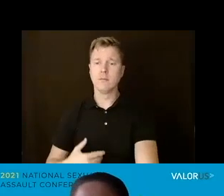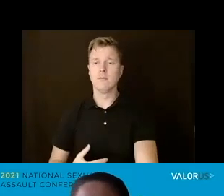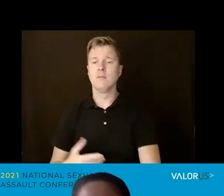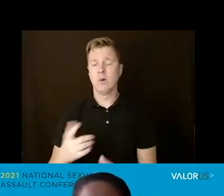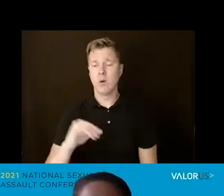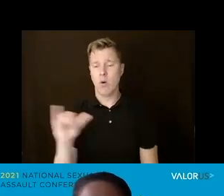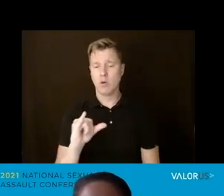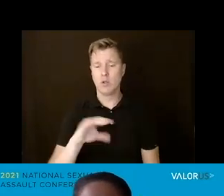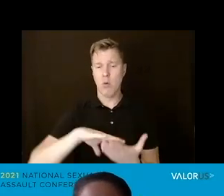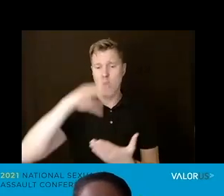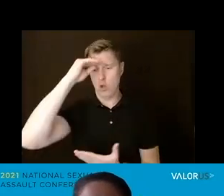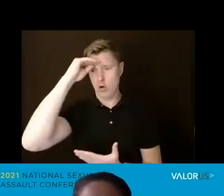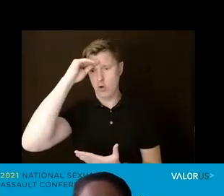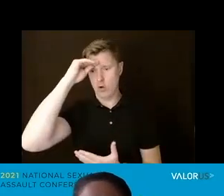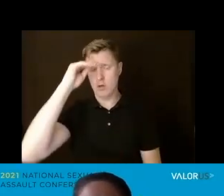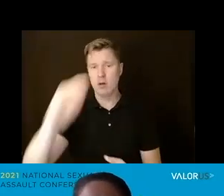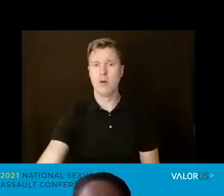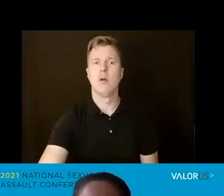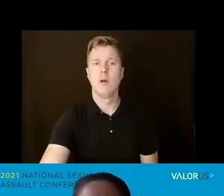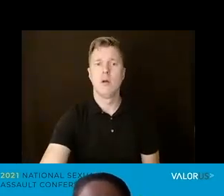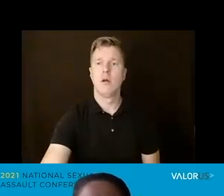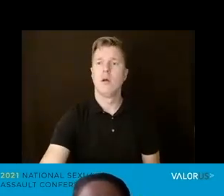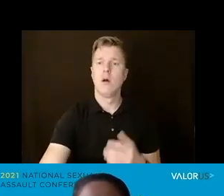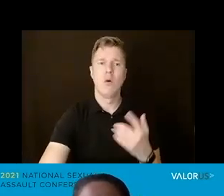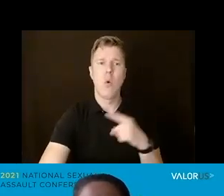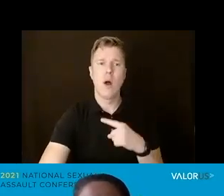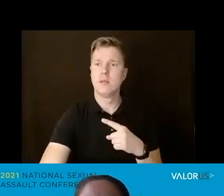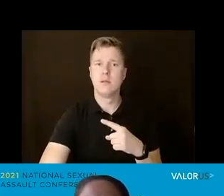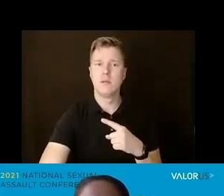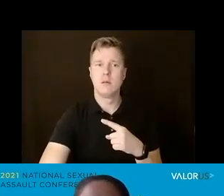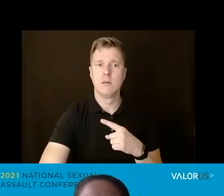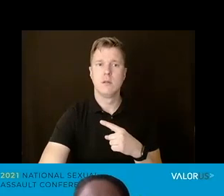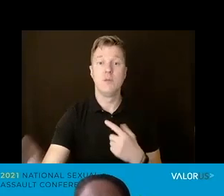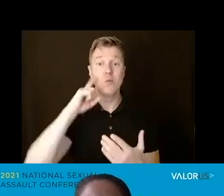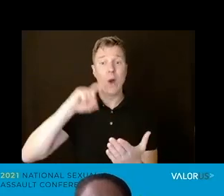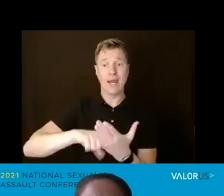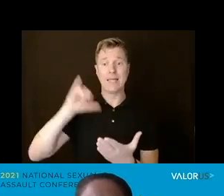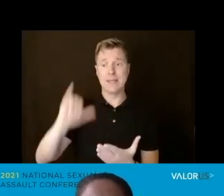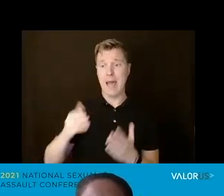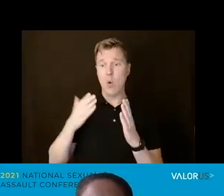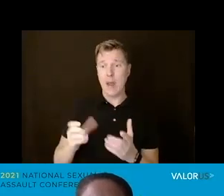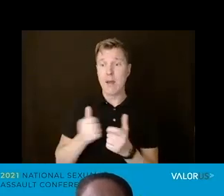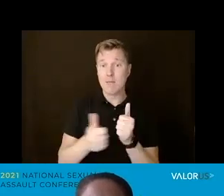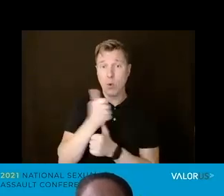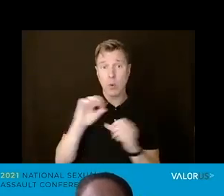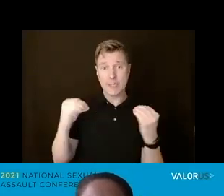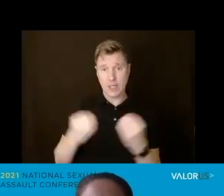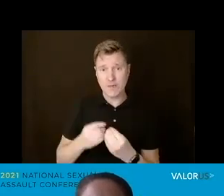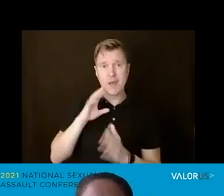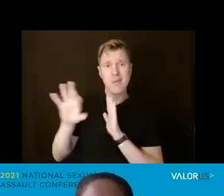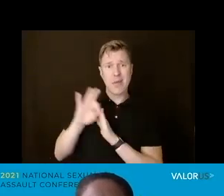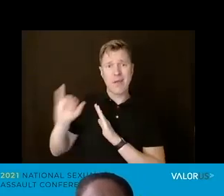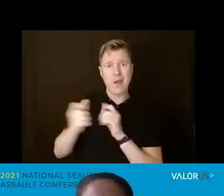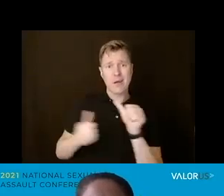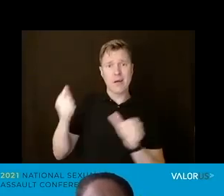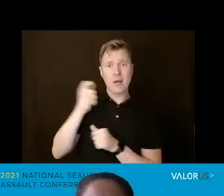just what it meant to that person to be recognized in that way. most organizations chose their executive director